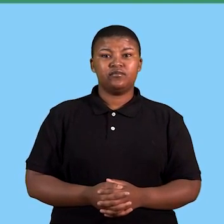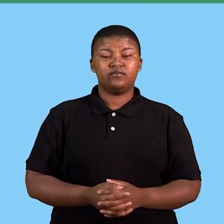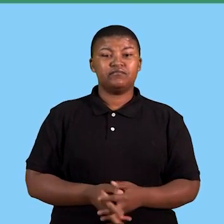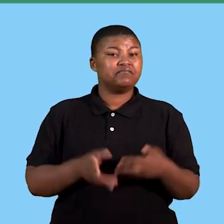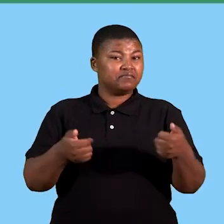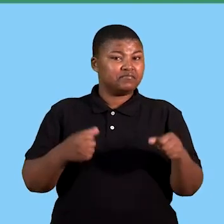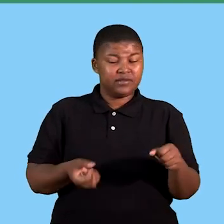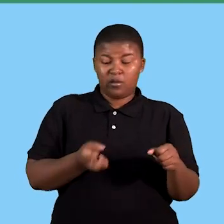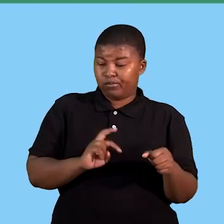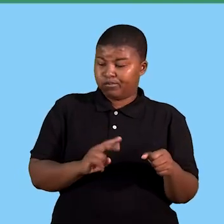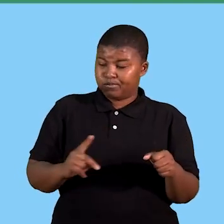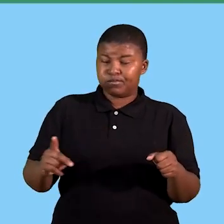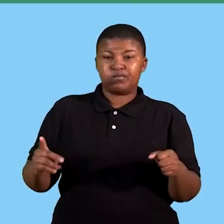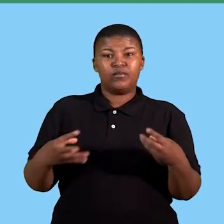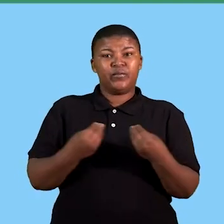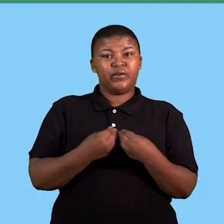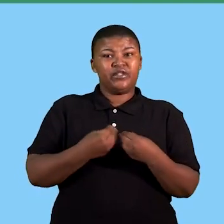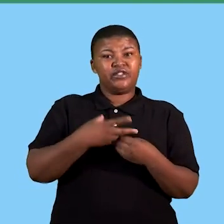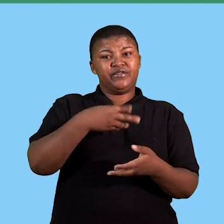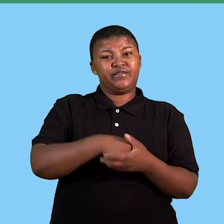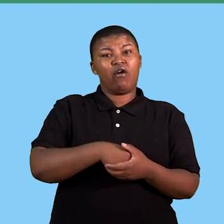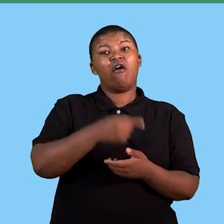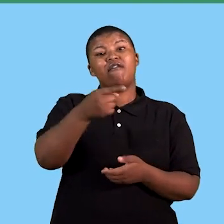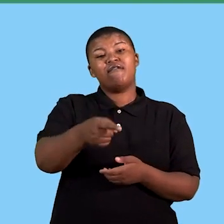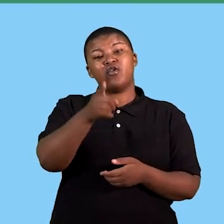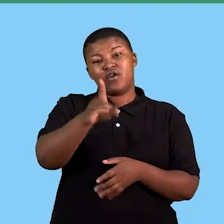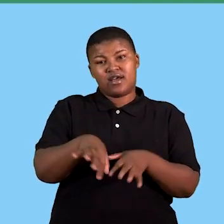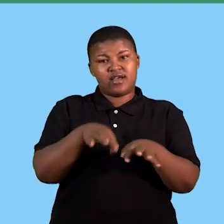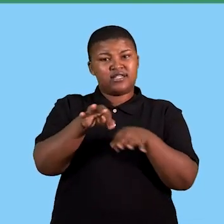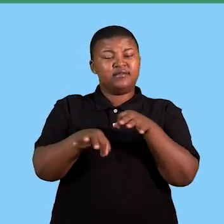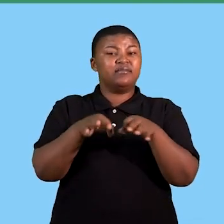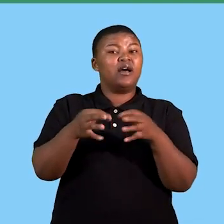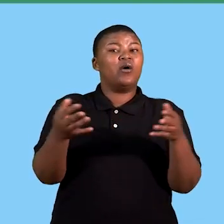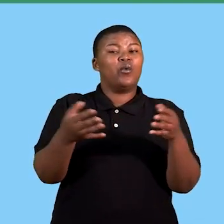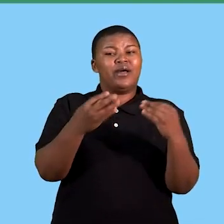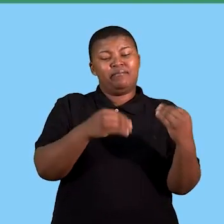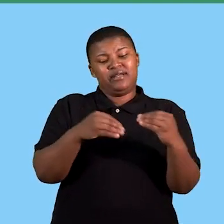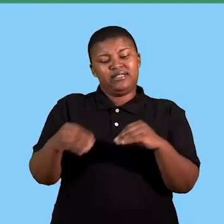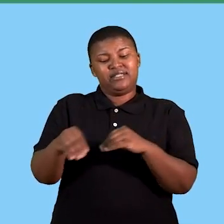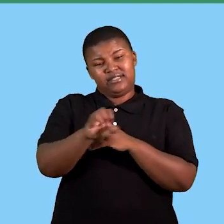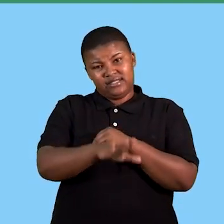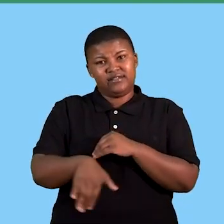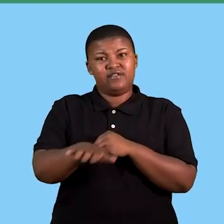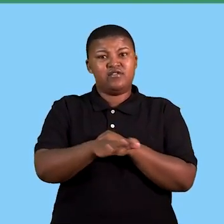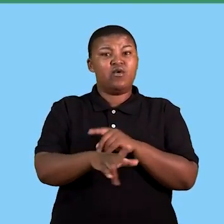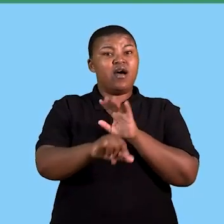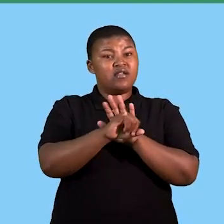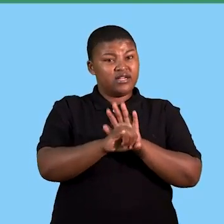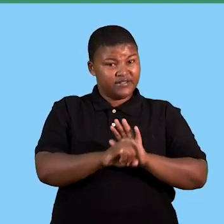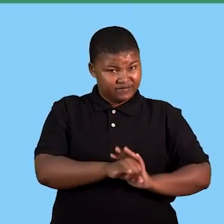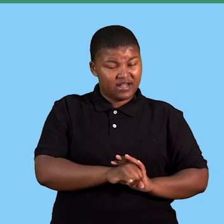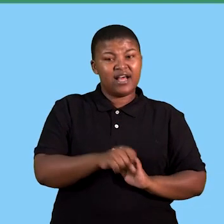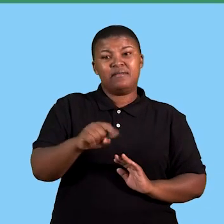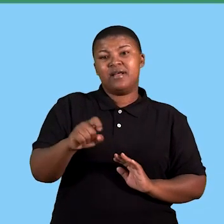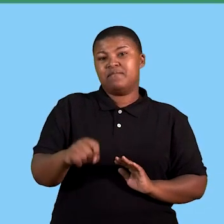the various components, where you will be able to discuss these components and even identify these